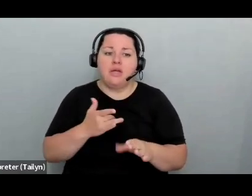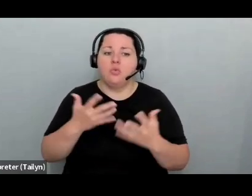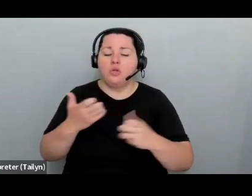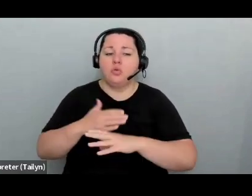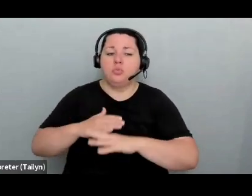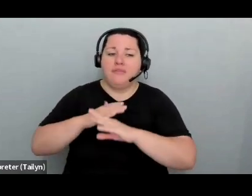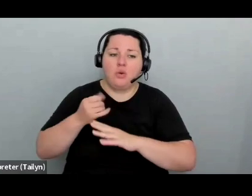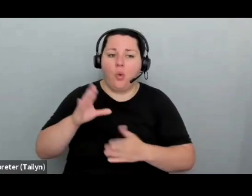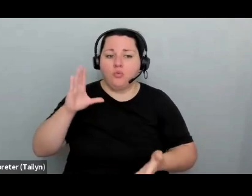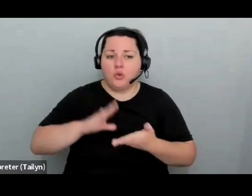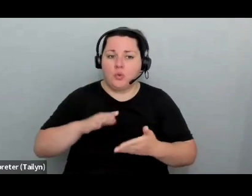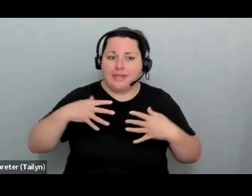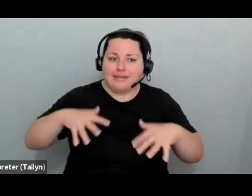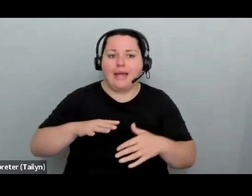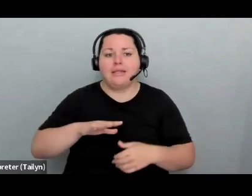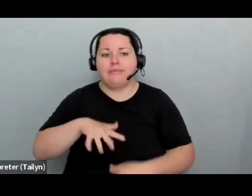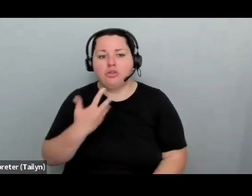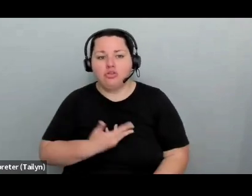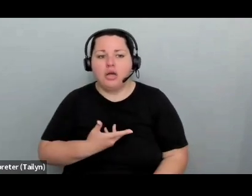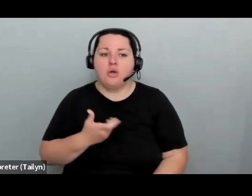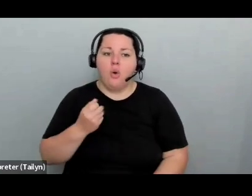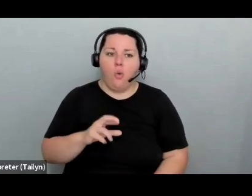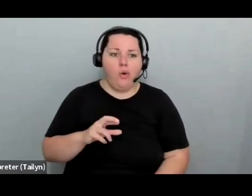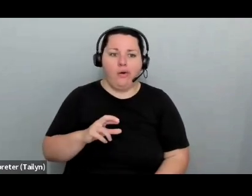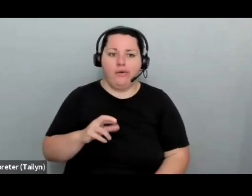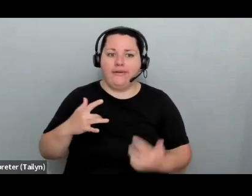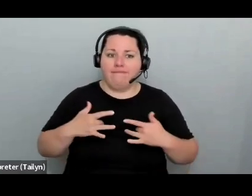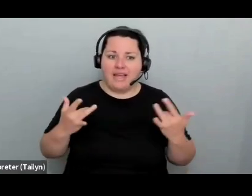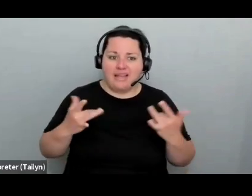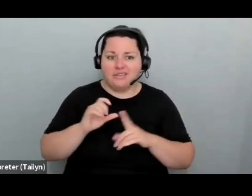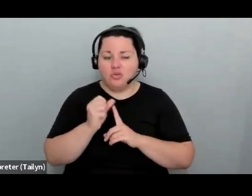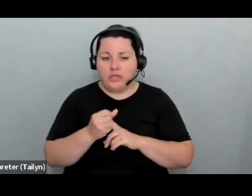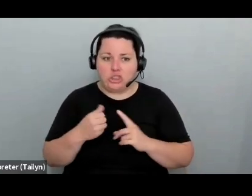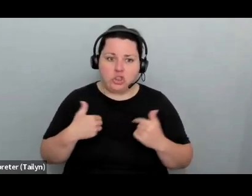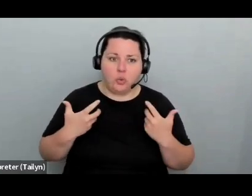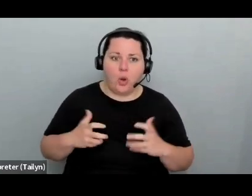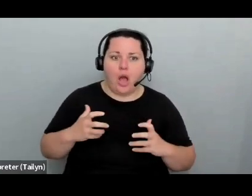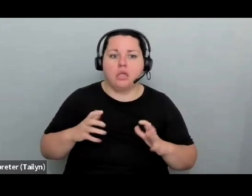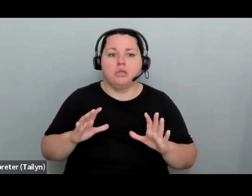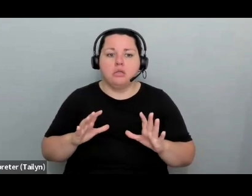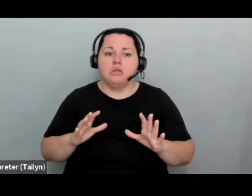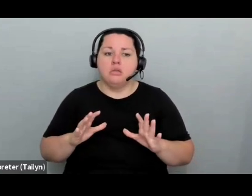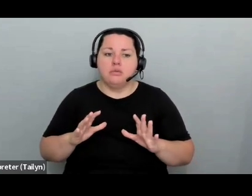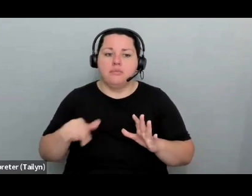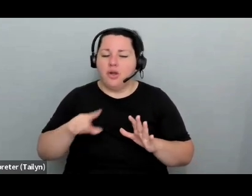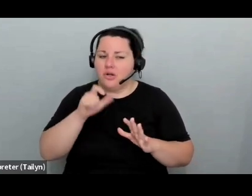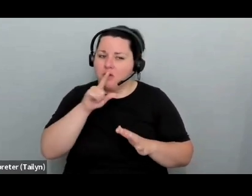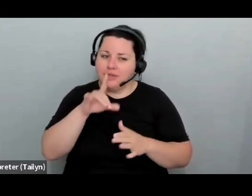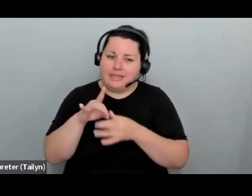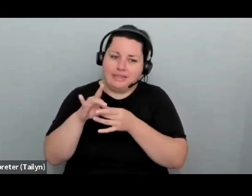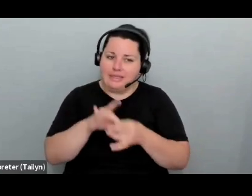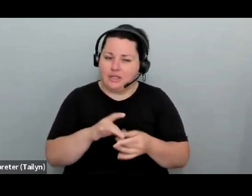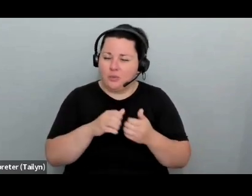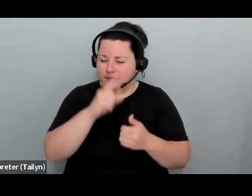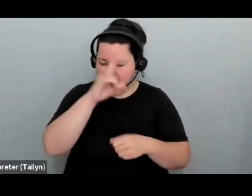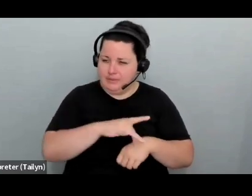reducing anxiety, distress, or a dreaded event situation, but are not connected realistically to